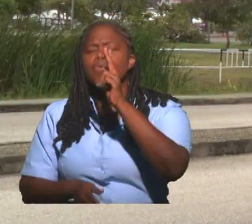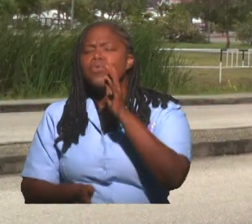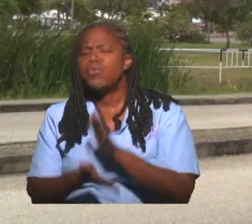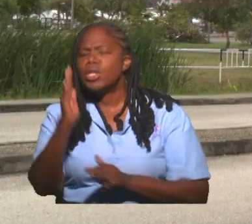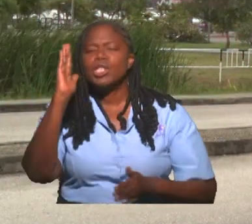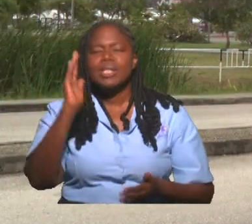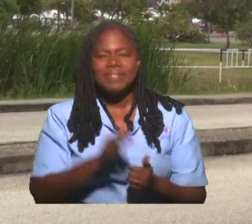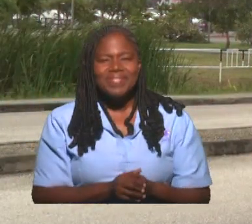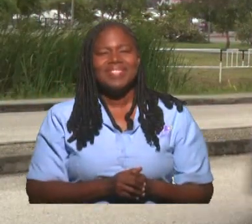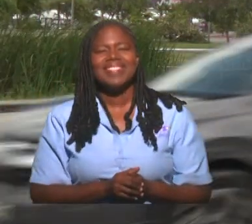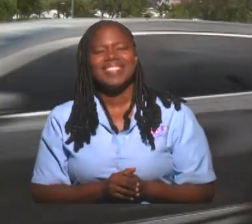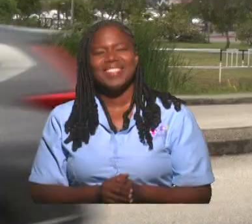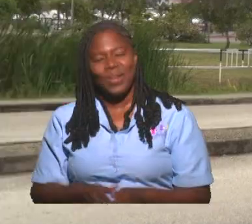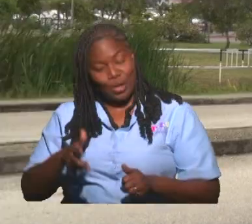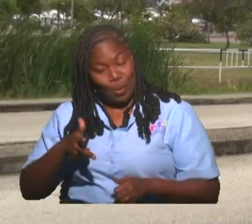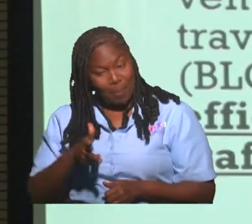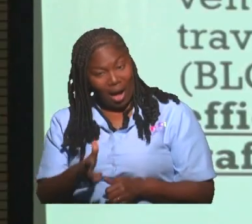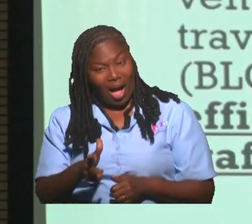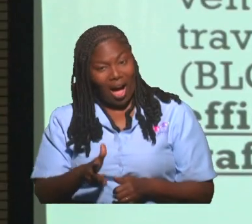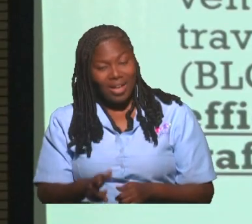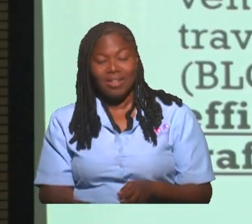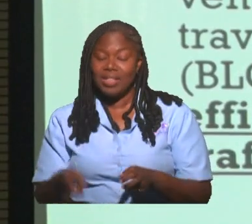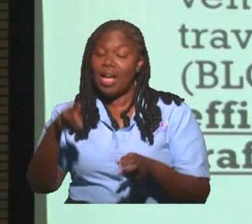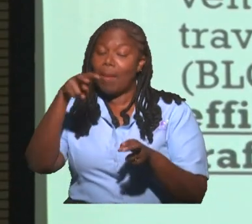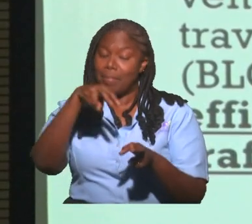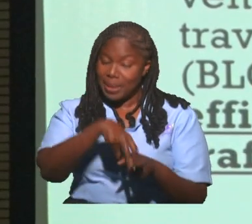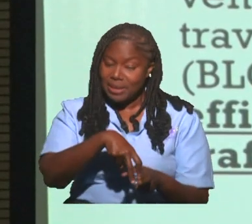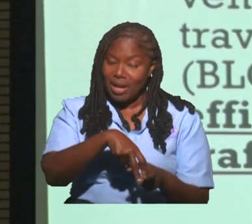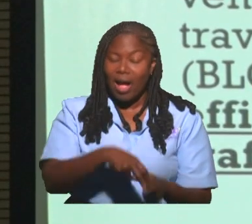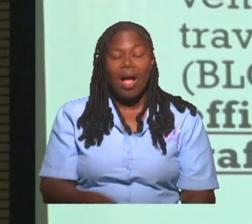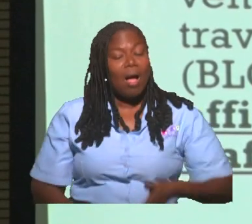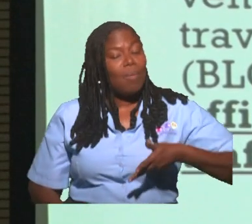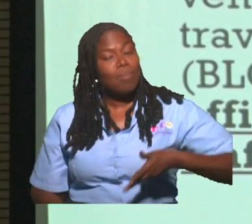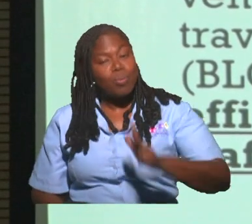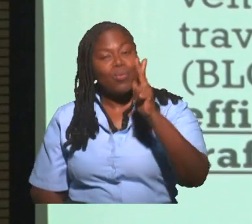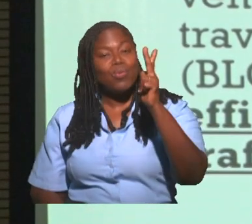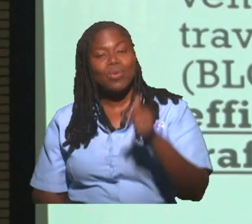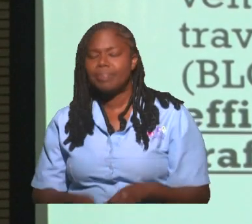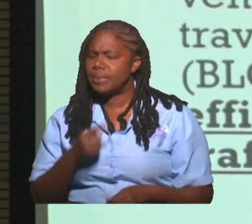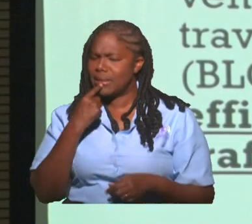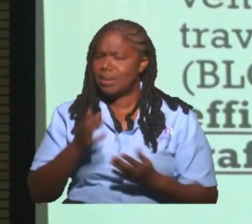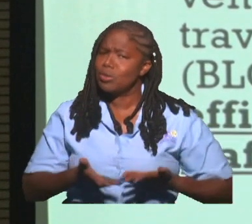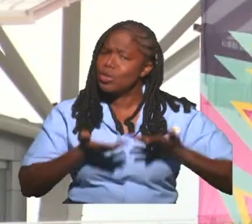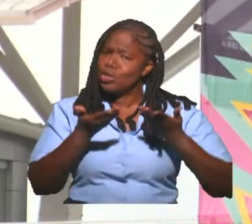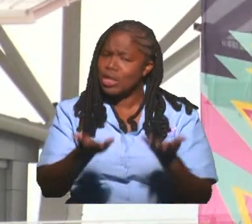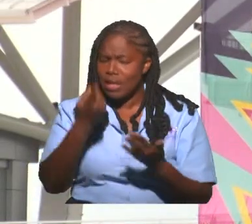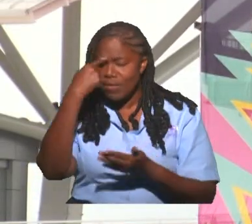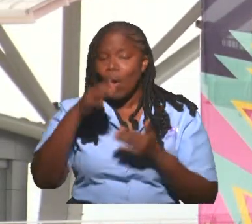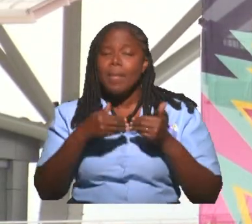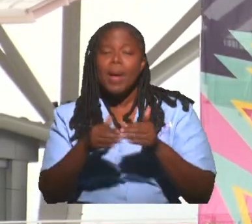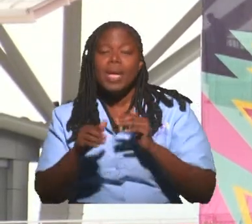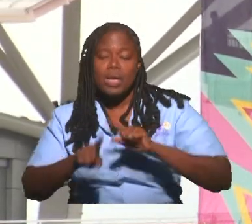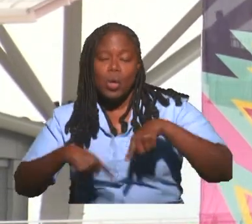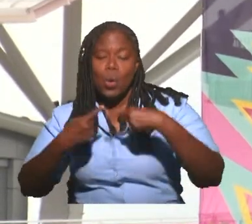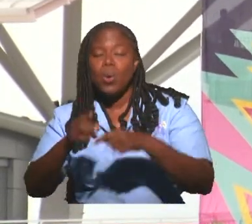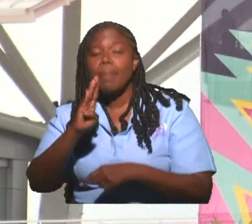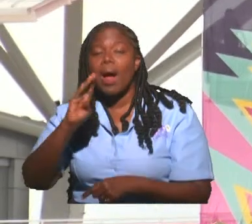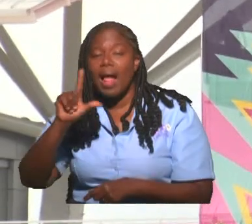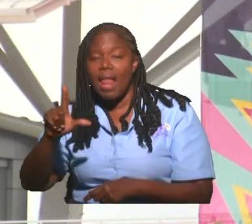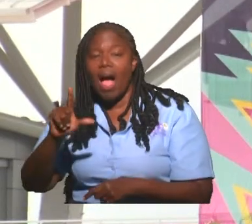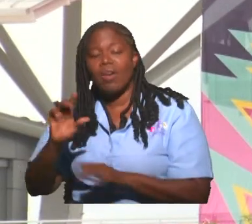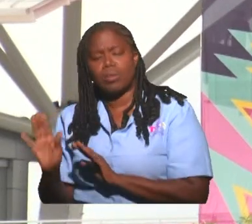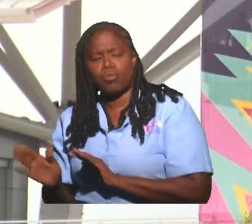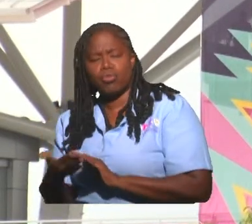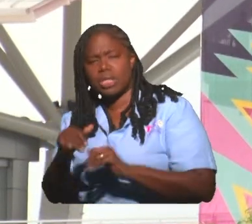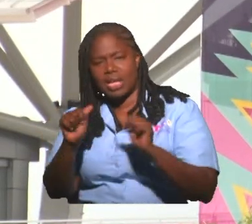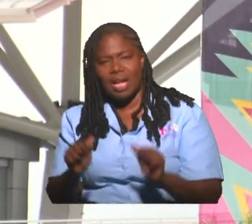Park your vehicle, hop on and hop off. This is the most recommended option presented to the public on getting to the Brian Lara Cricket Academy